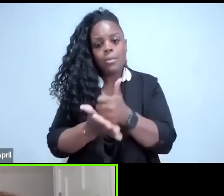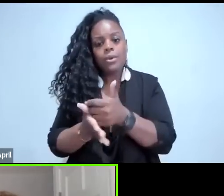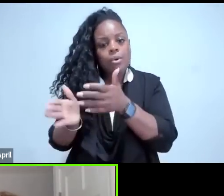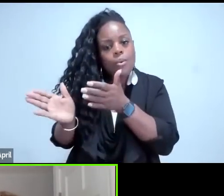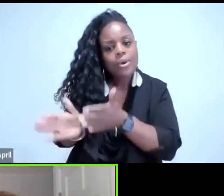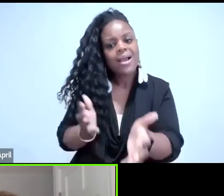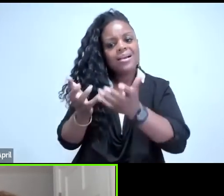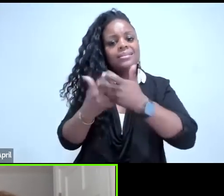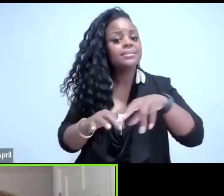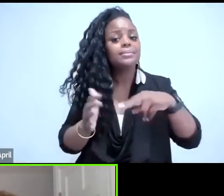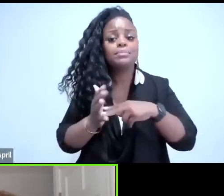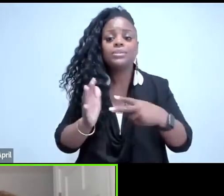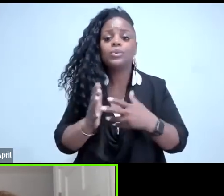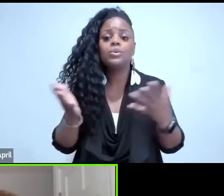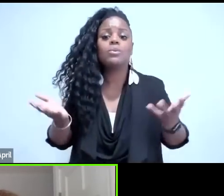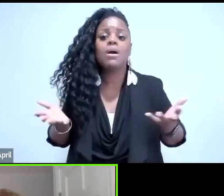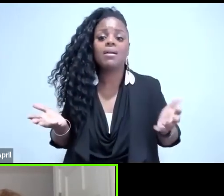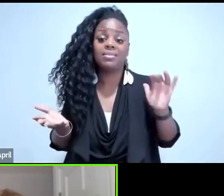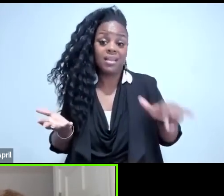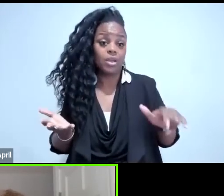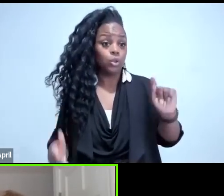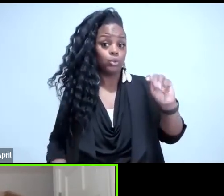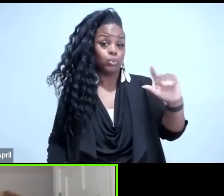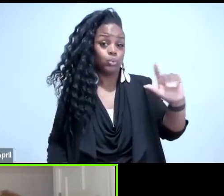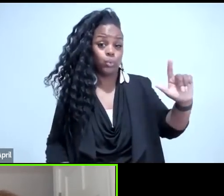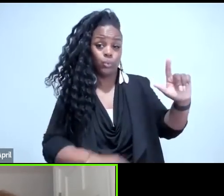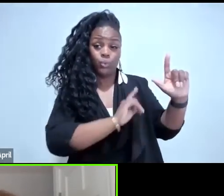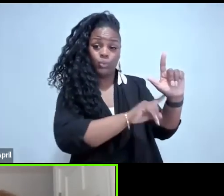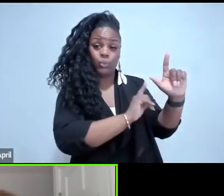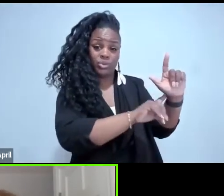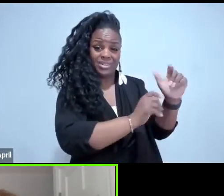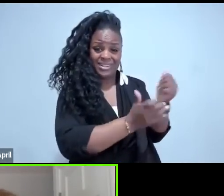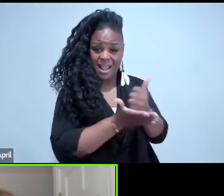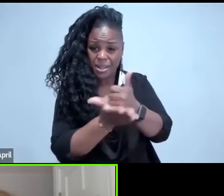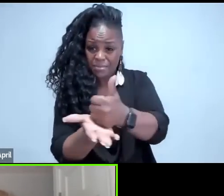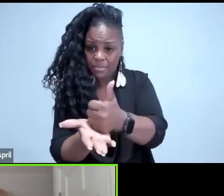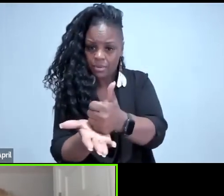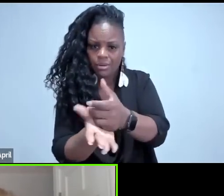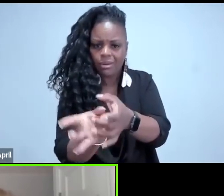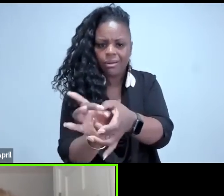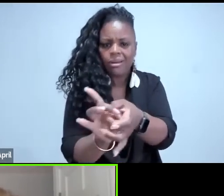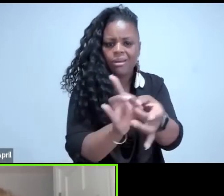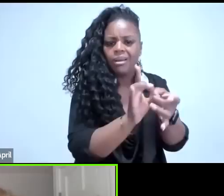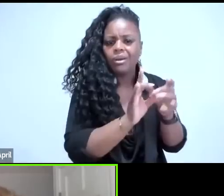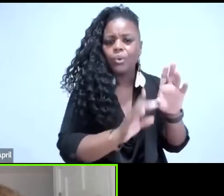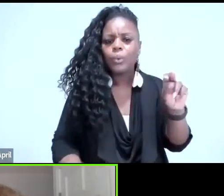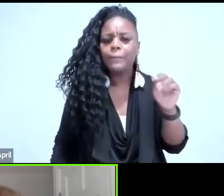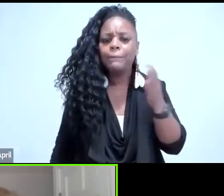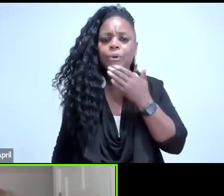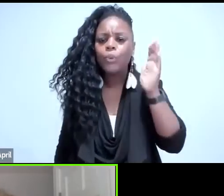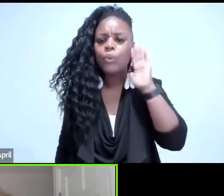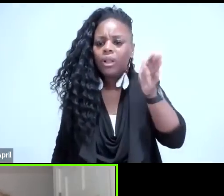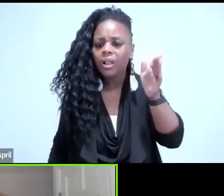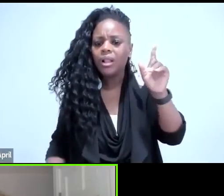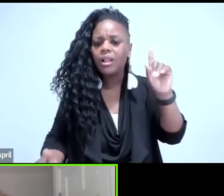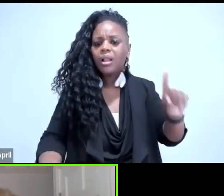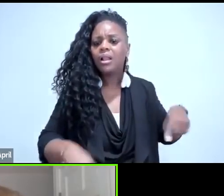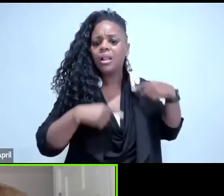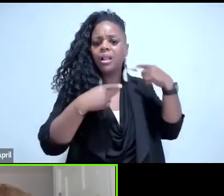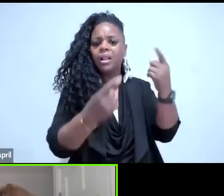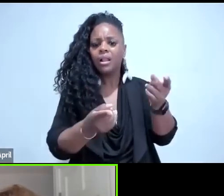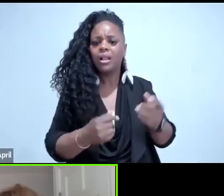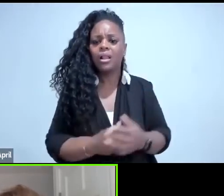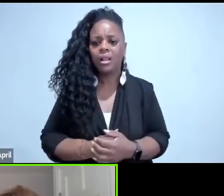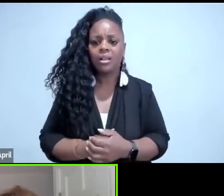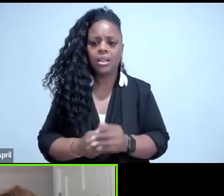instrumentality that's ever been forged in the history of modern civilization to befriend the cause of humanity and champion human rights." So he was basically